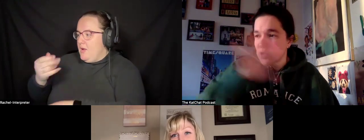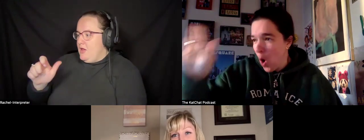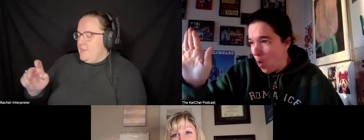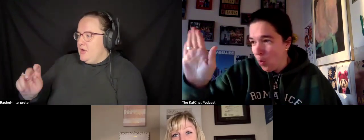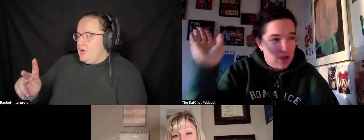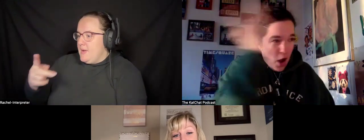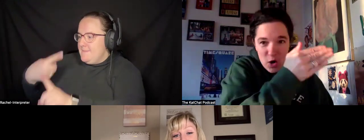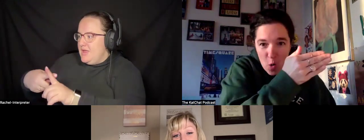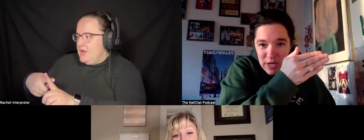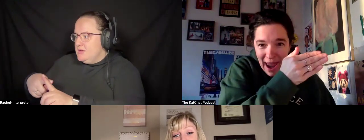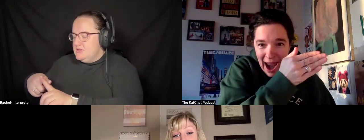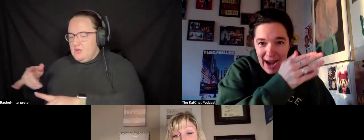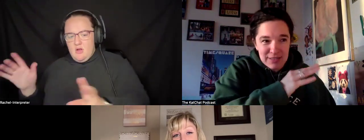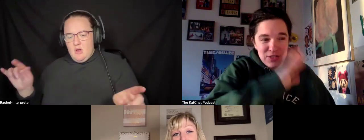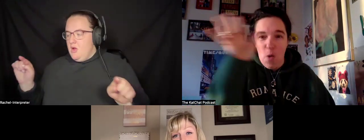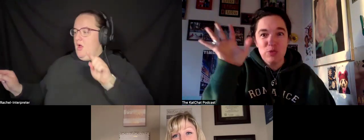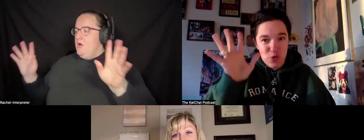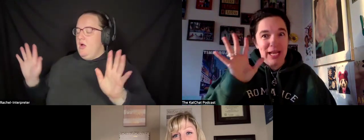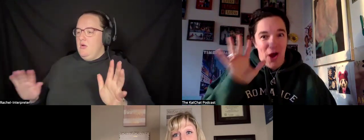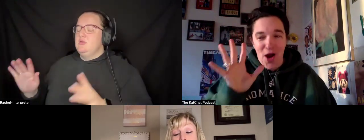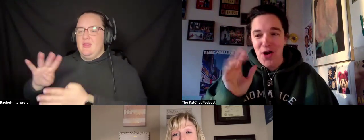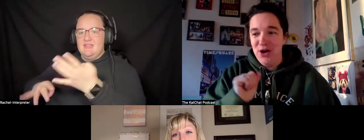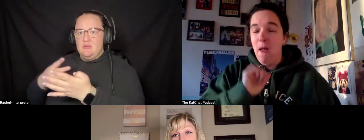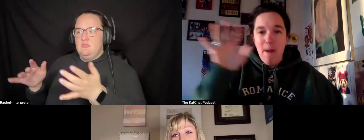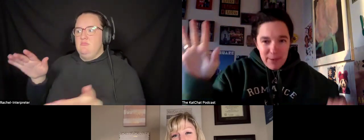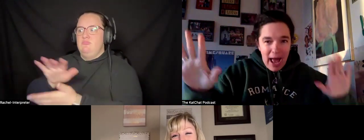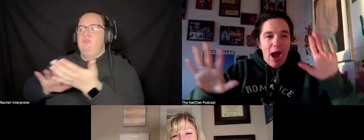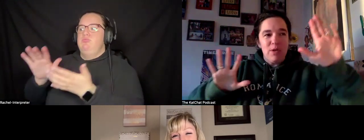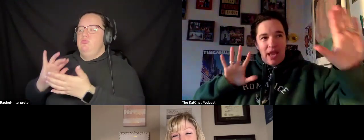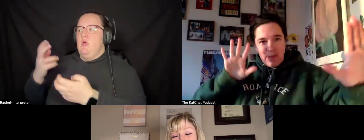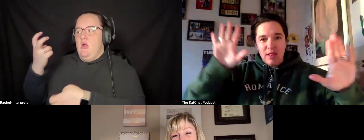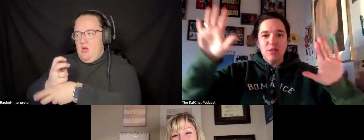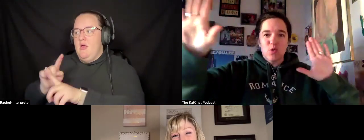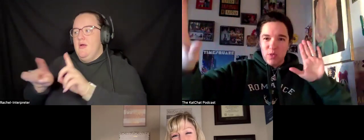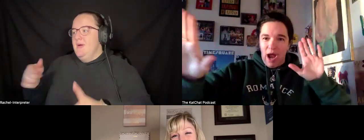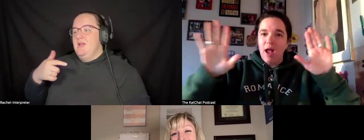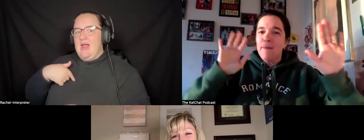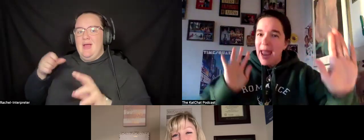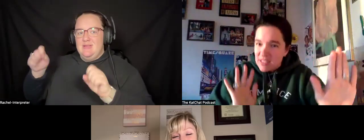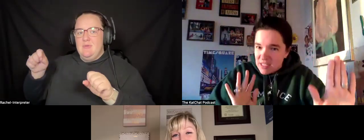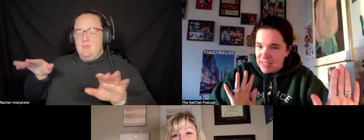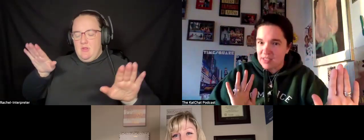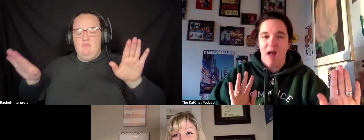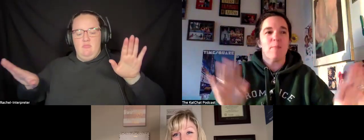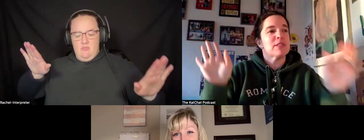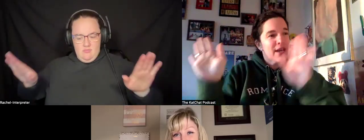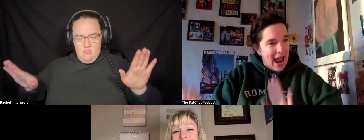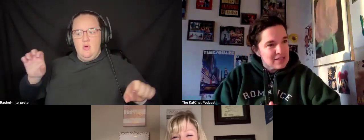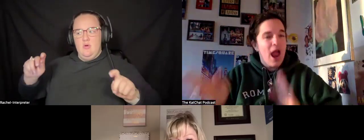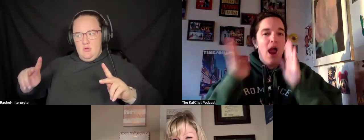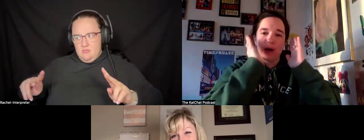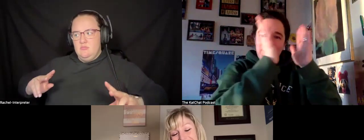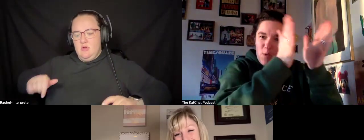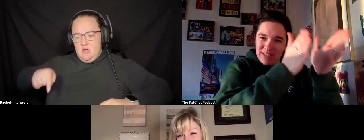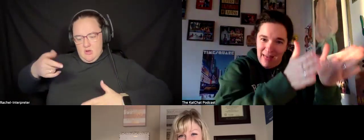Hallmark yeah. platform. Go to that. Um, So it's yeah. really hard. But I was able to pace myself. I mean,